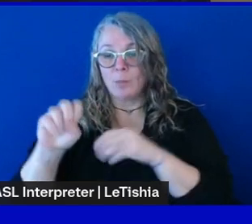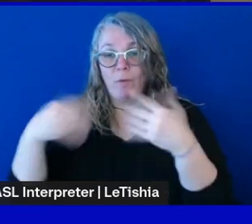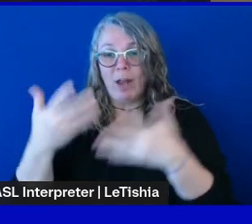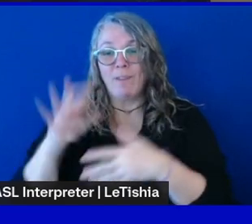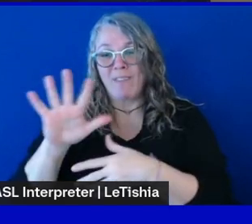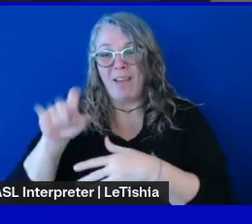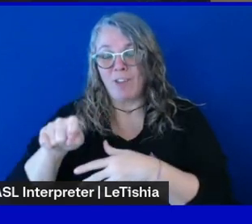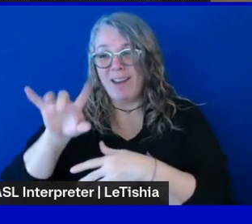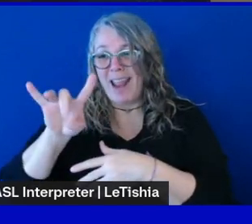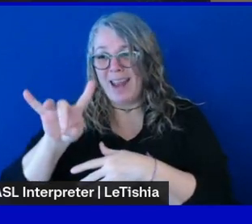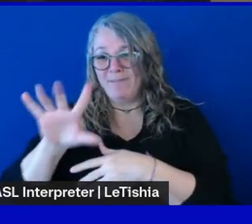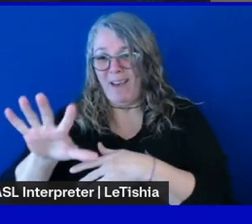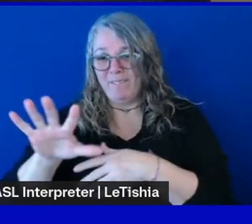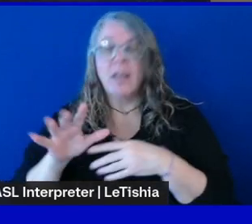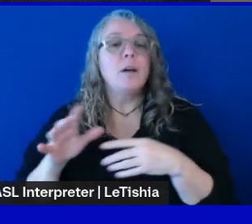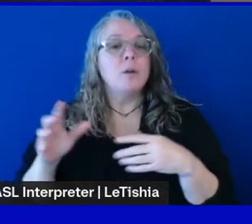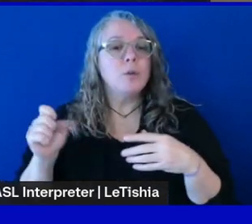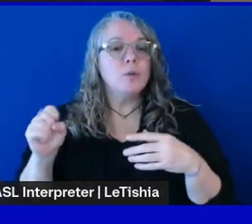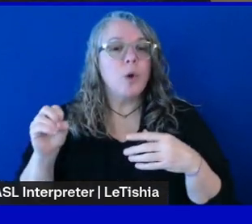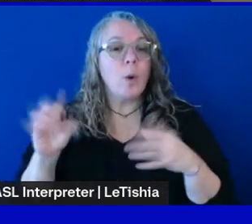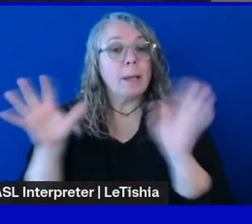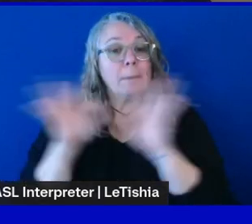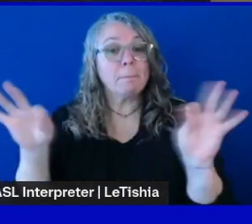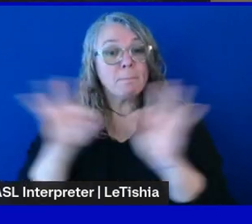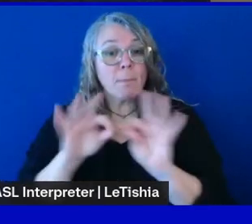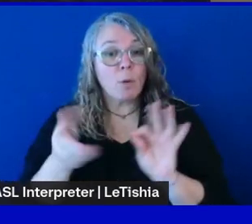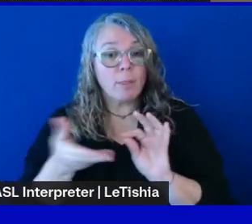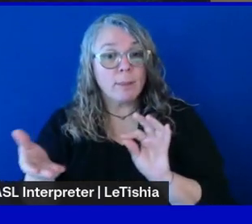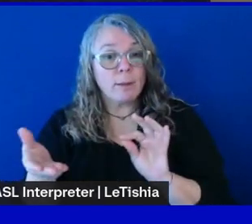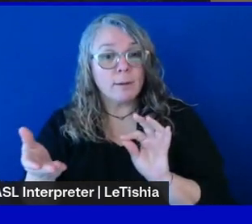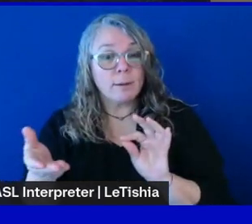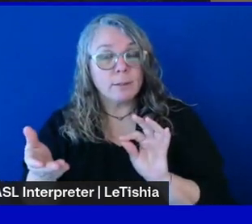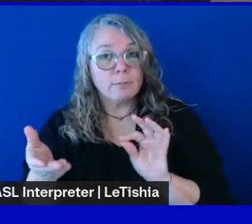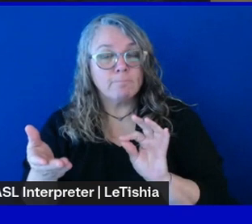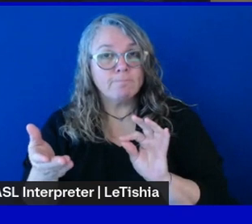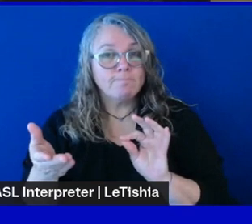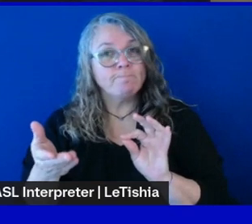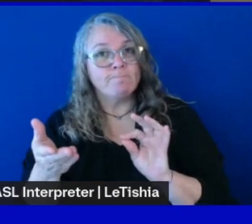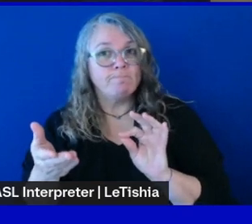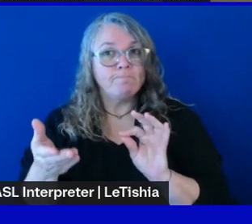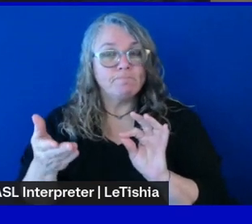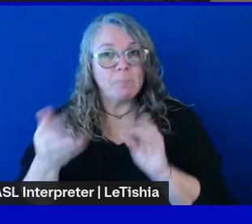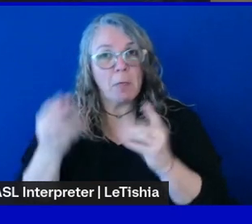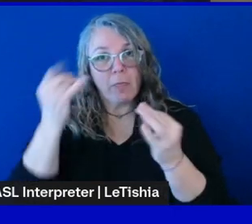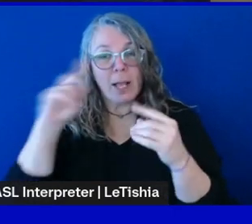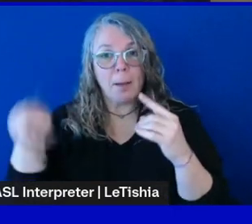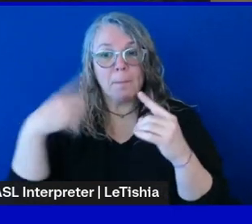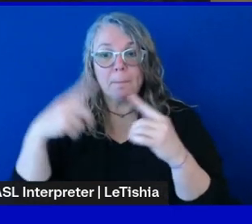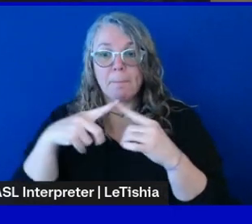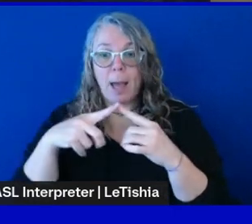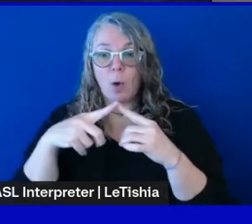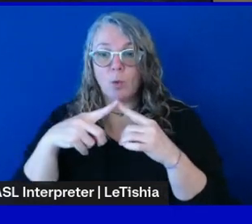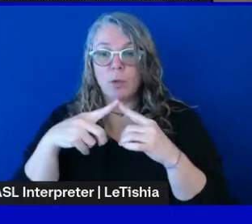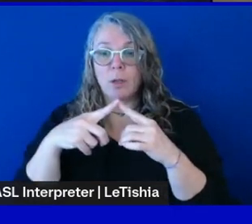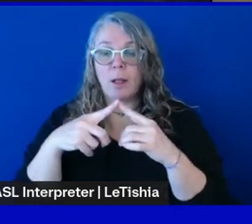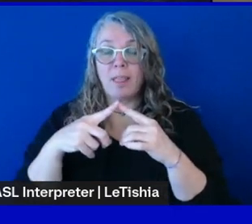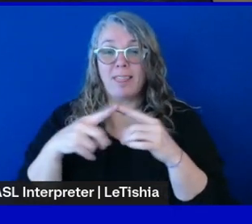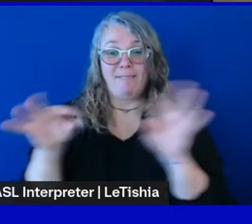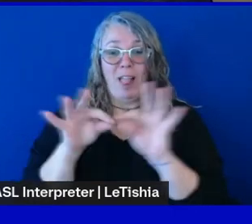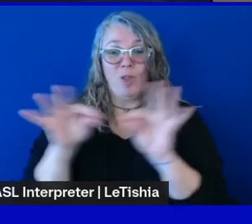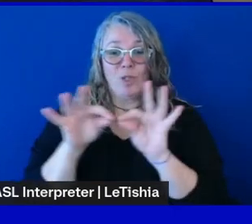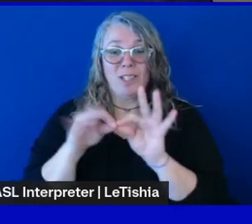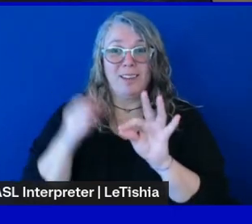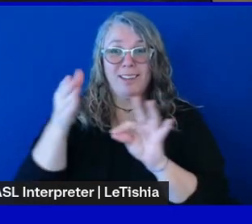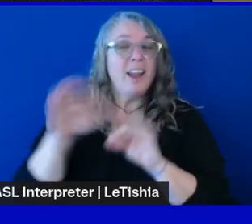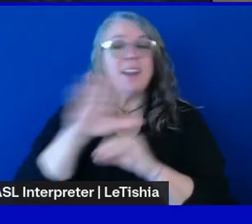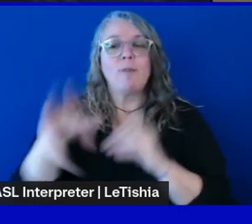5.85. So important thing, kind of thinking about ephemeral values they are never stored in